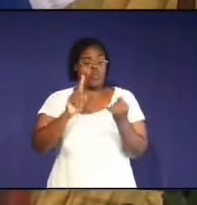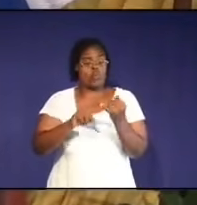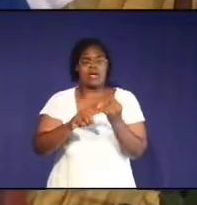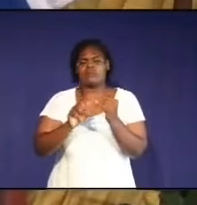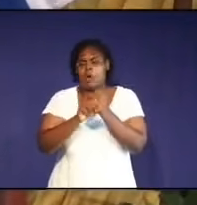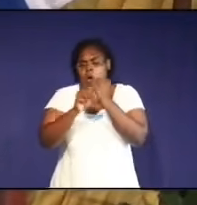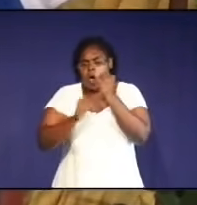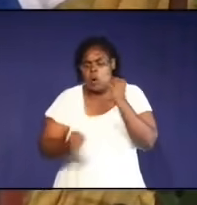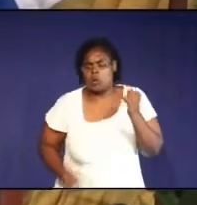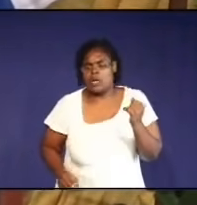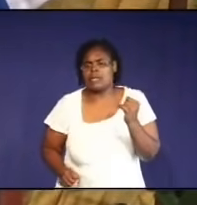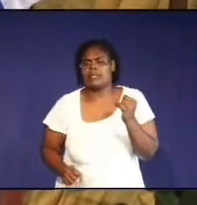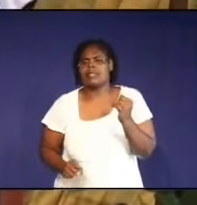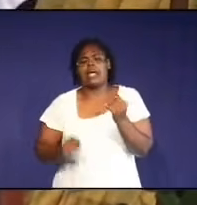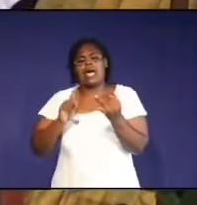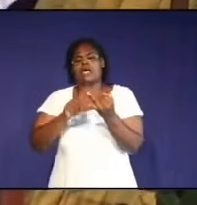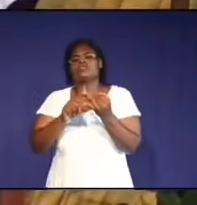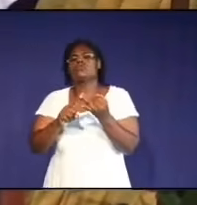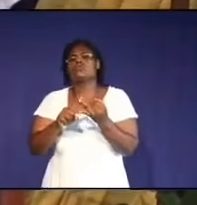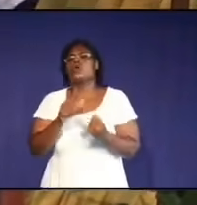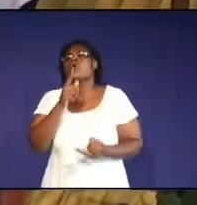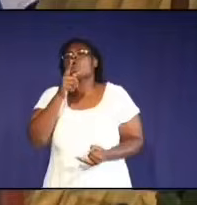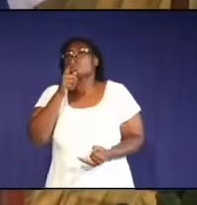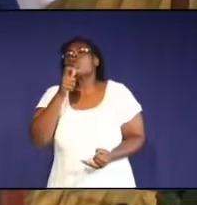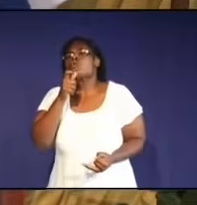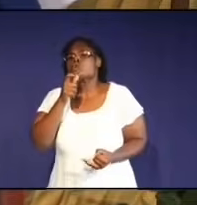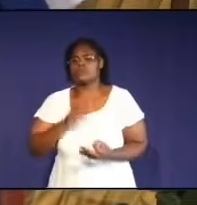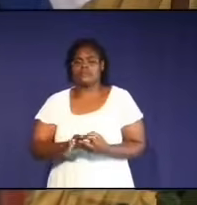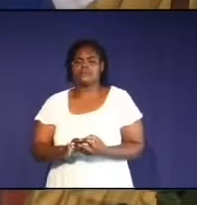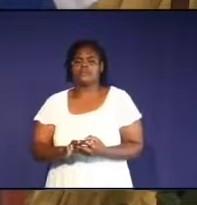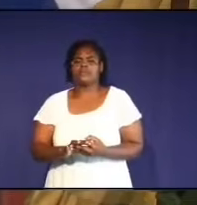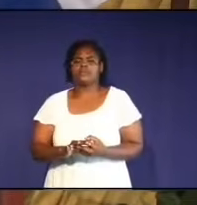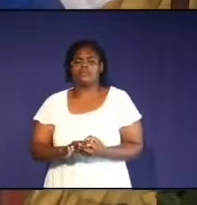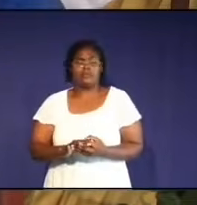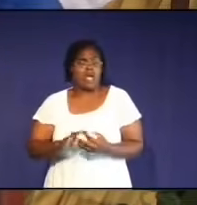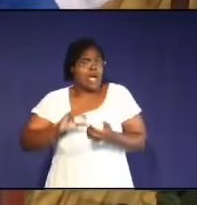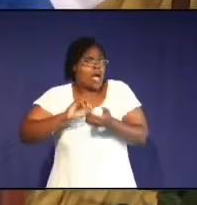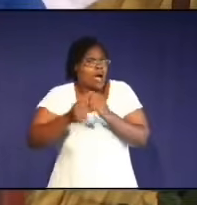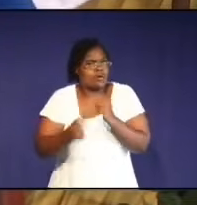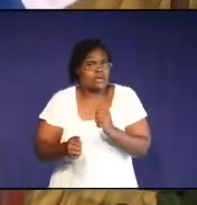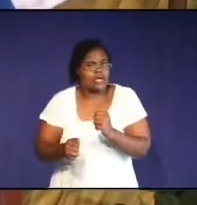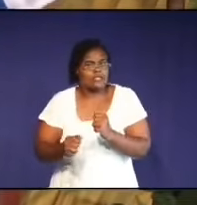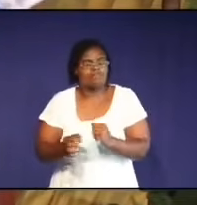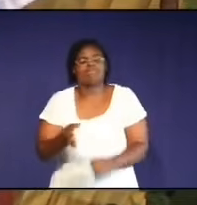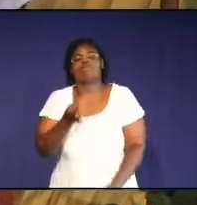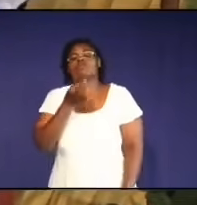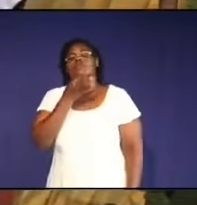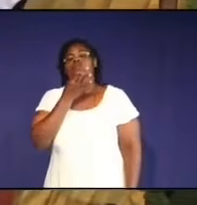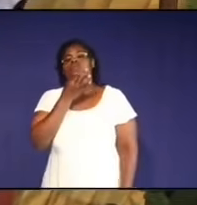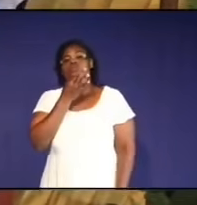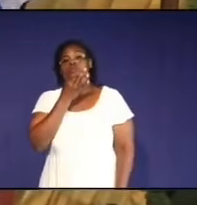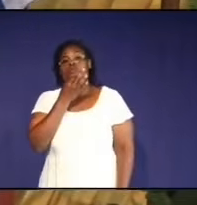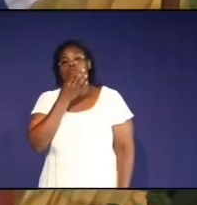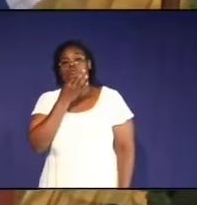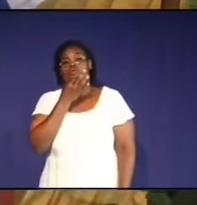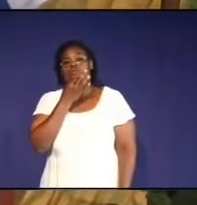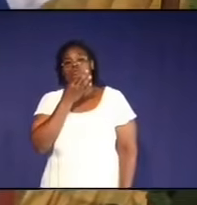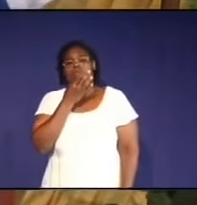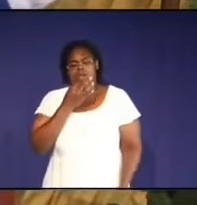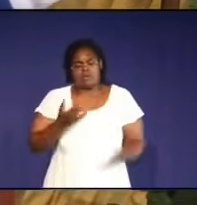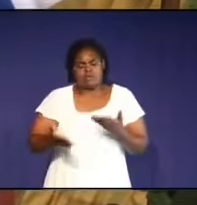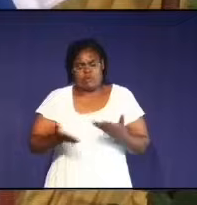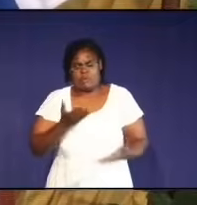And who shall be able to stand? How long? Not long. You may have to resist